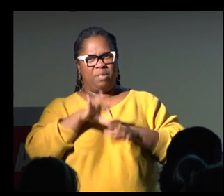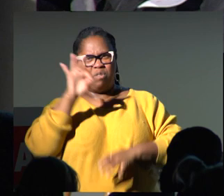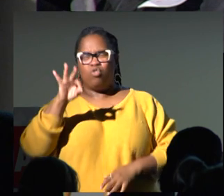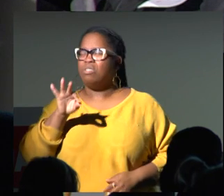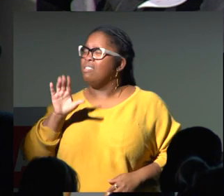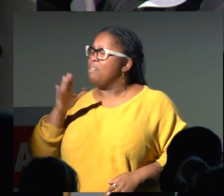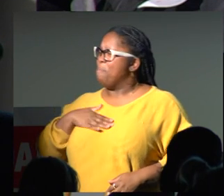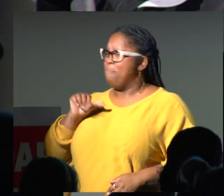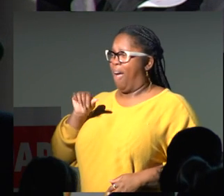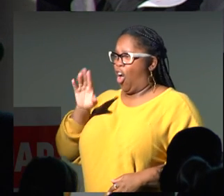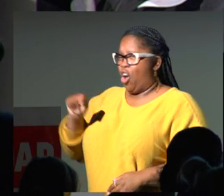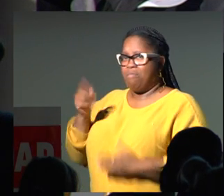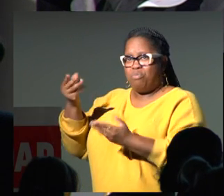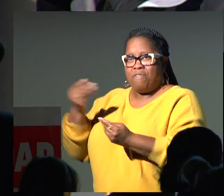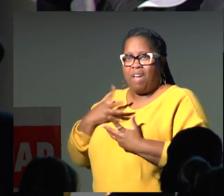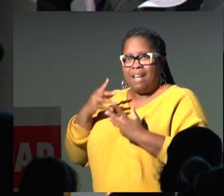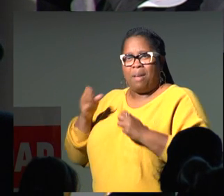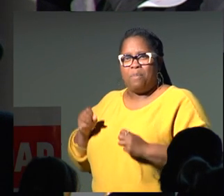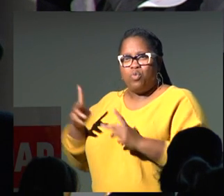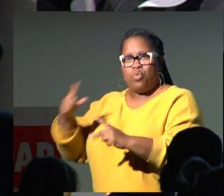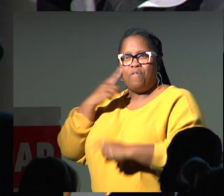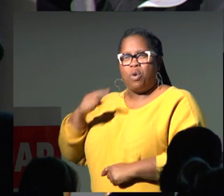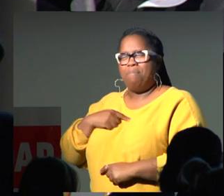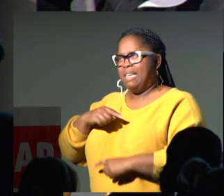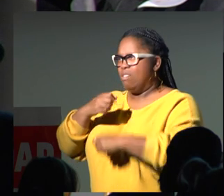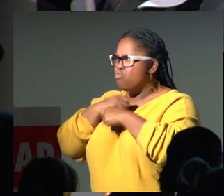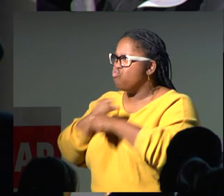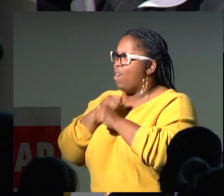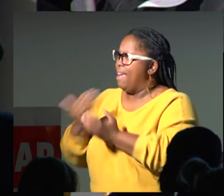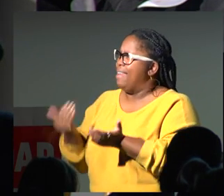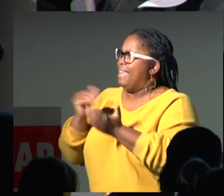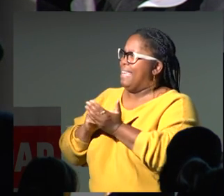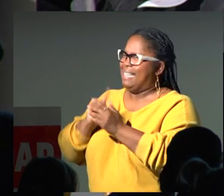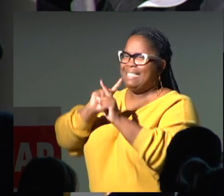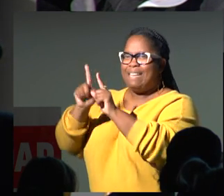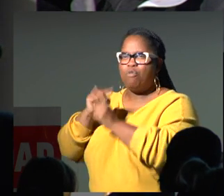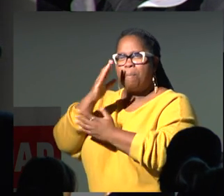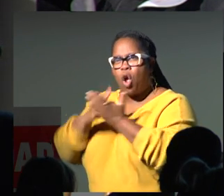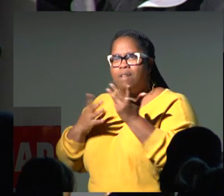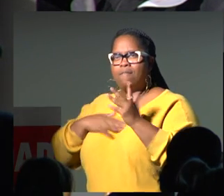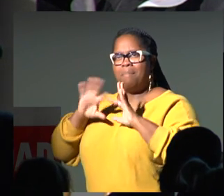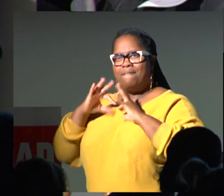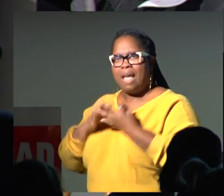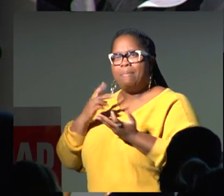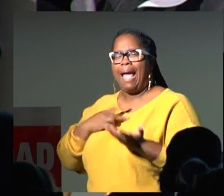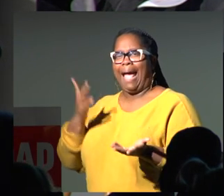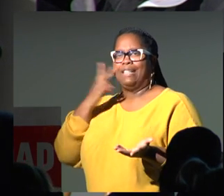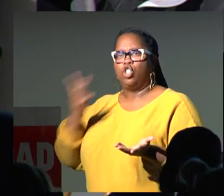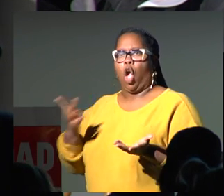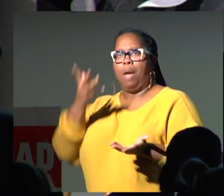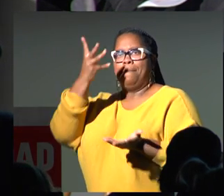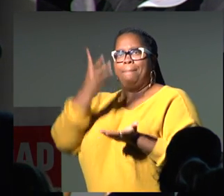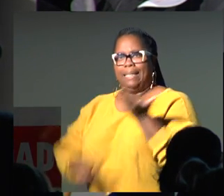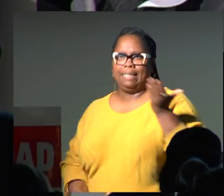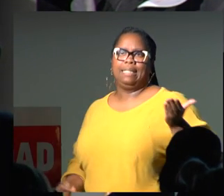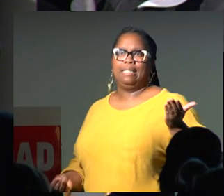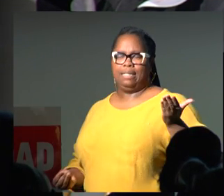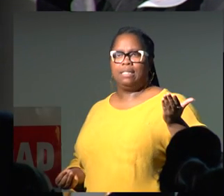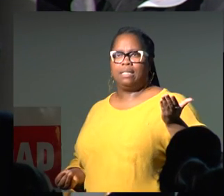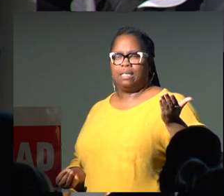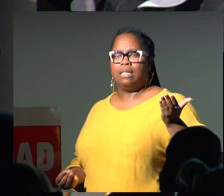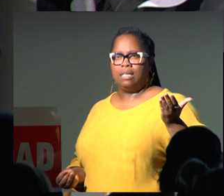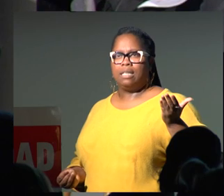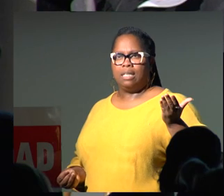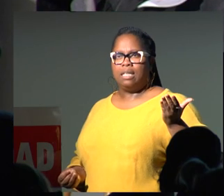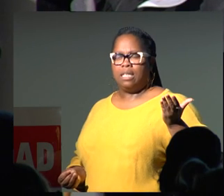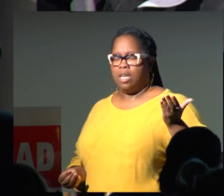art gives me the opportunity to recreate various aspects of the family that I so desperately miss. Mm. I